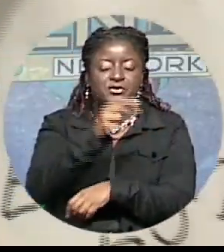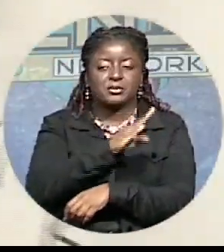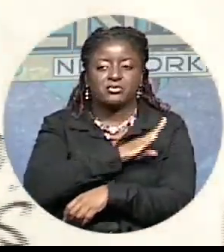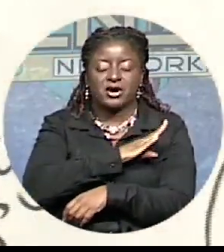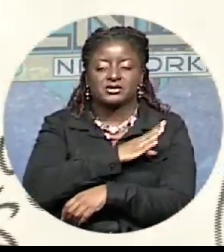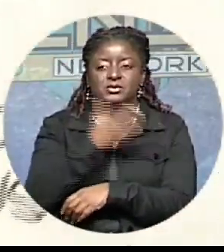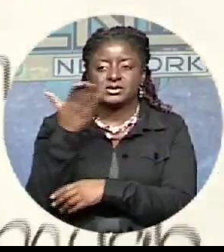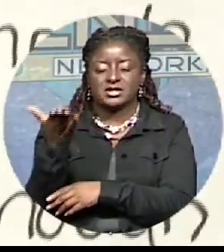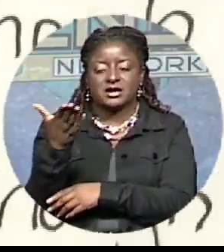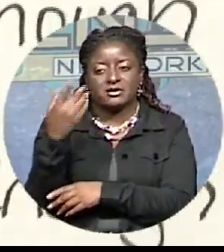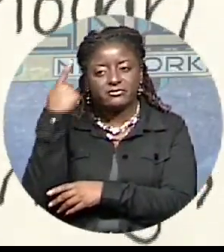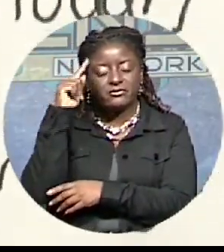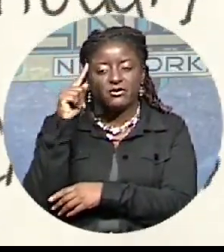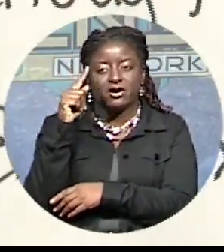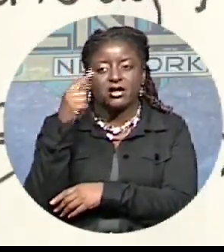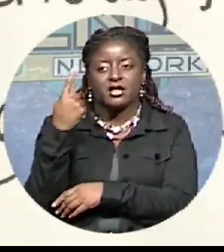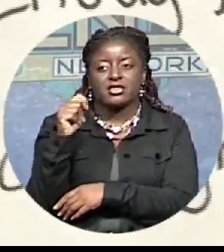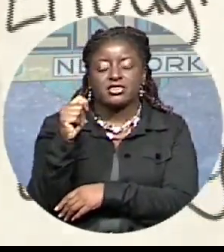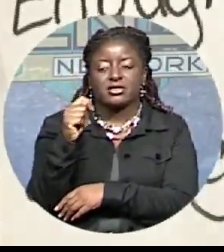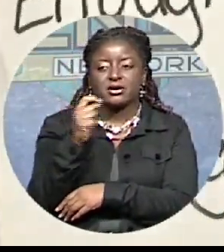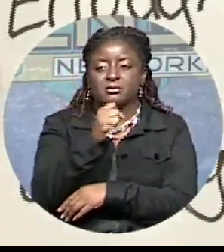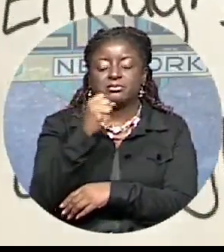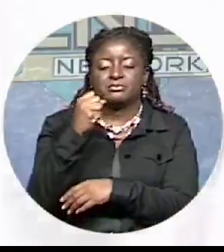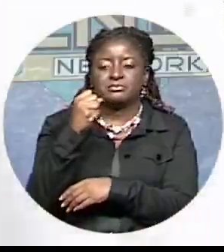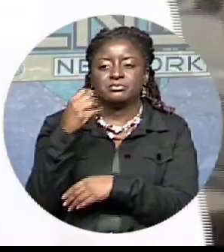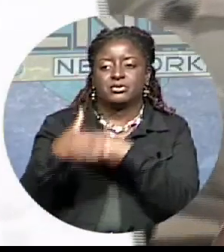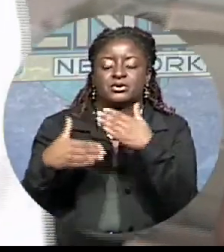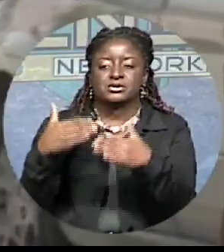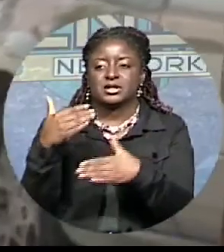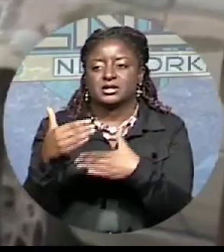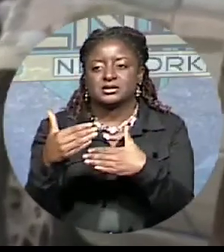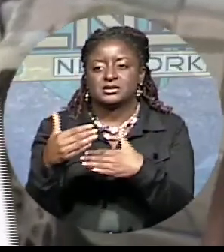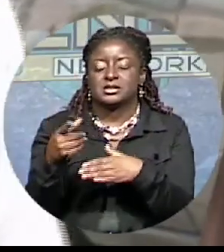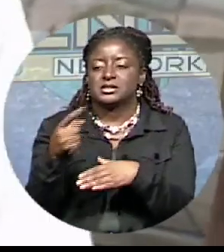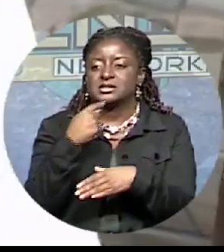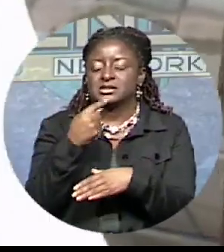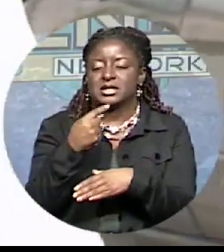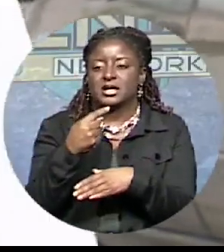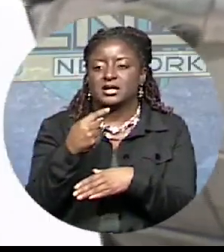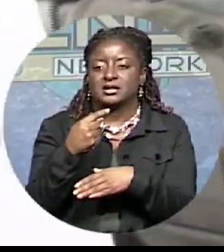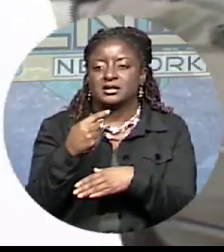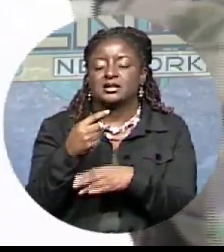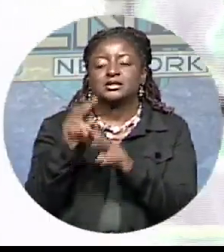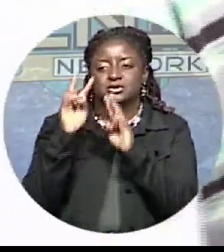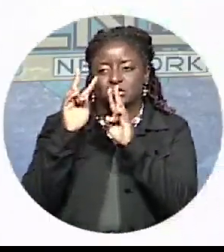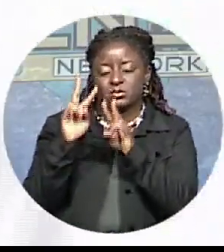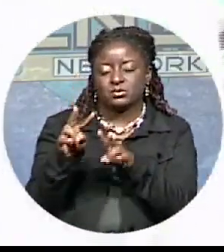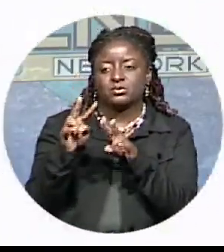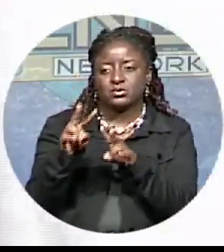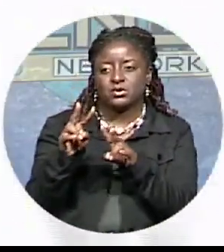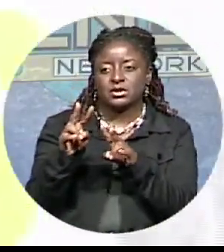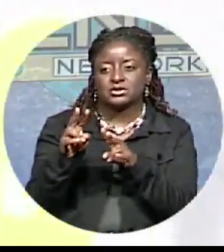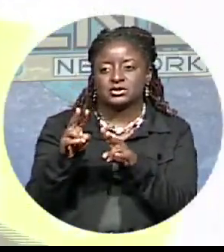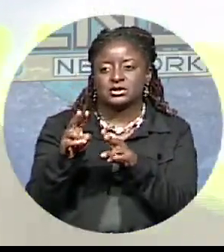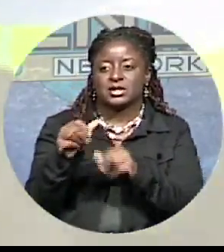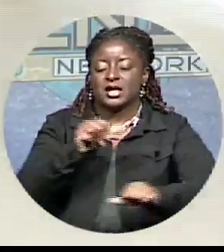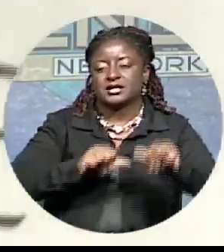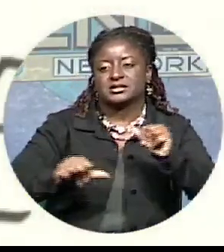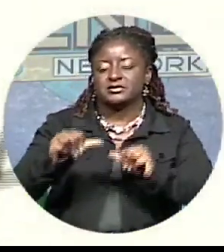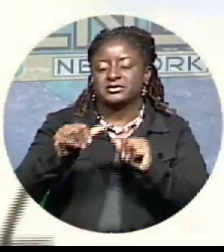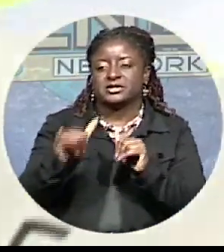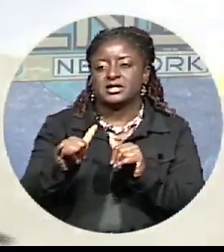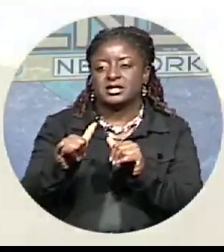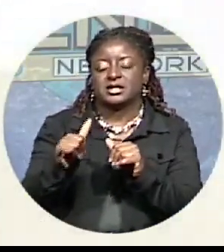on site for the process. He said while it was an observation exercise for the union, he hopes they will be able to get the